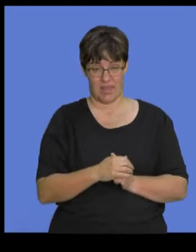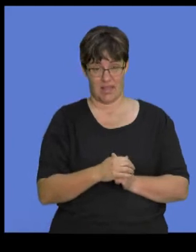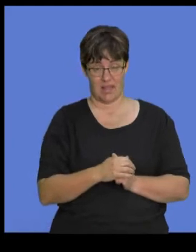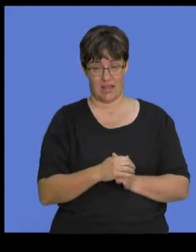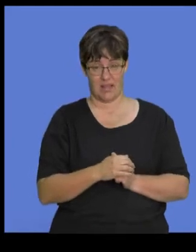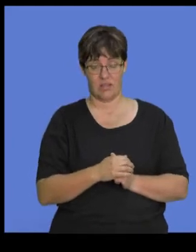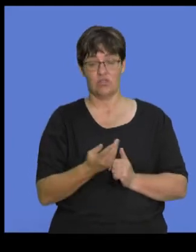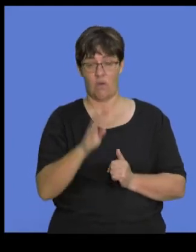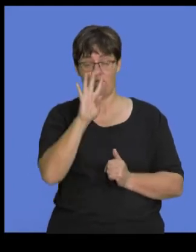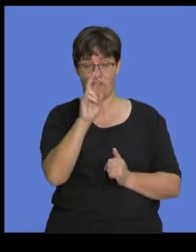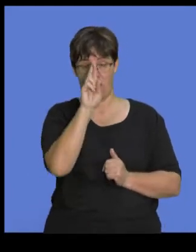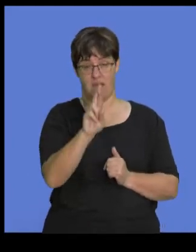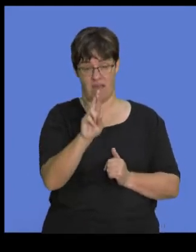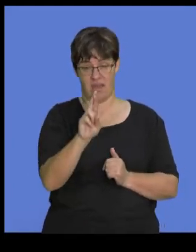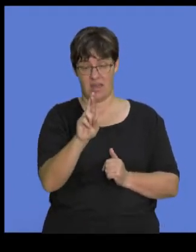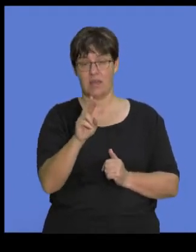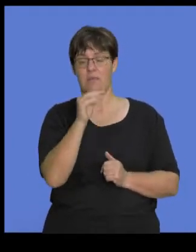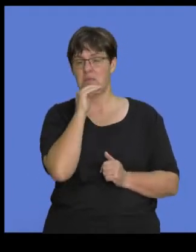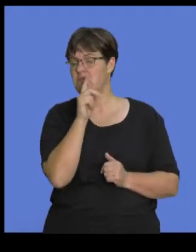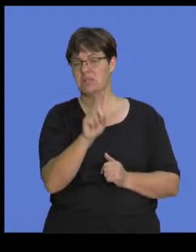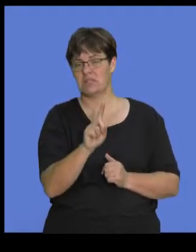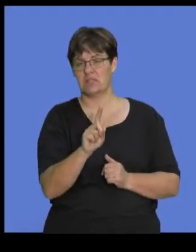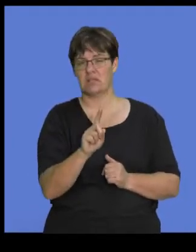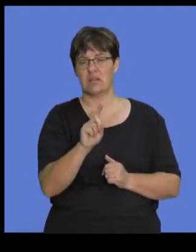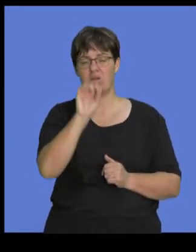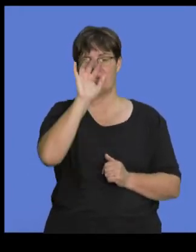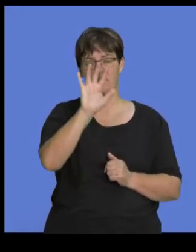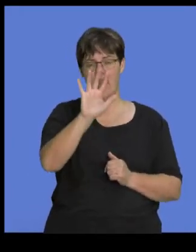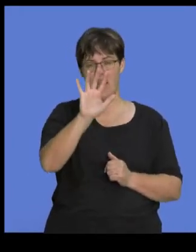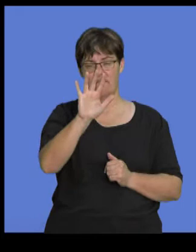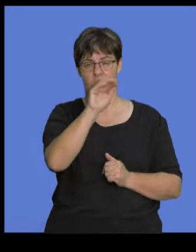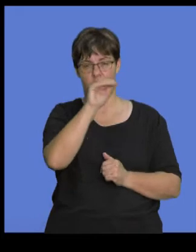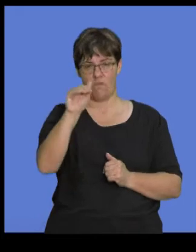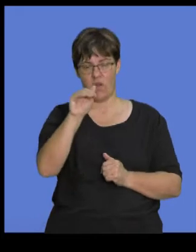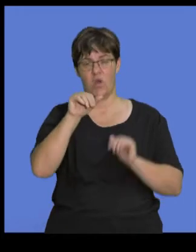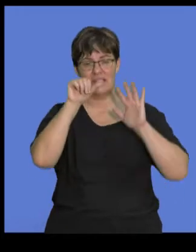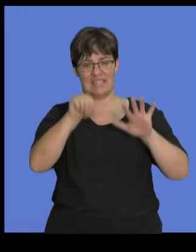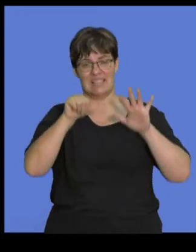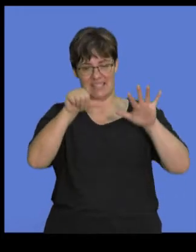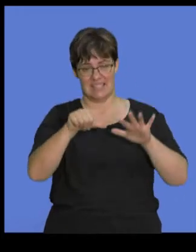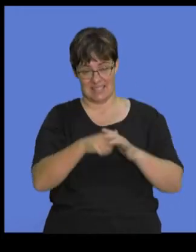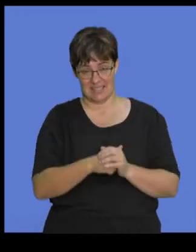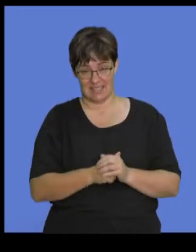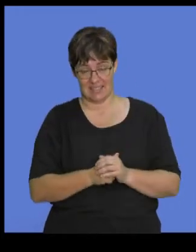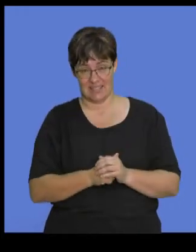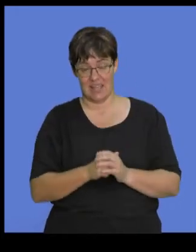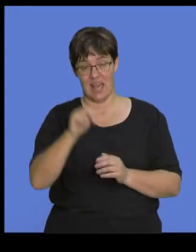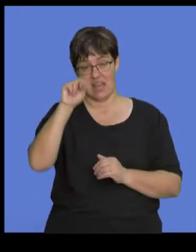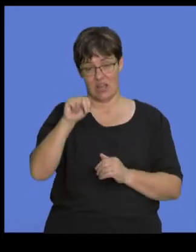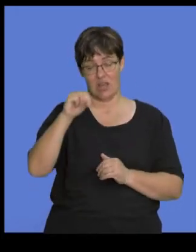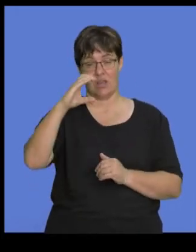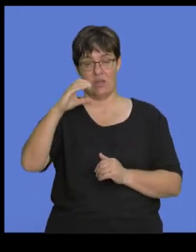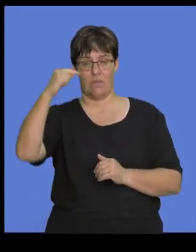So we're squaring 4r. So this is like 5 over 16, okay,